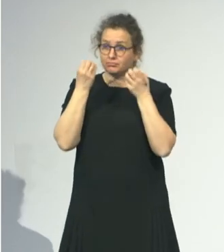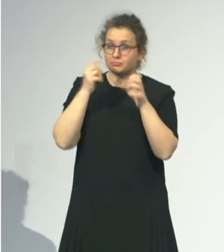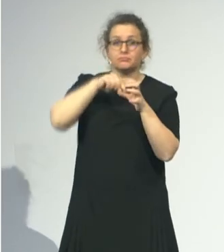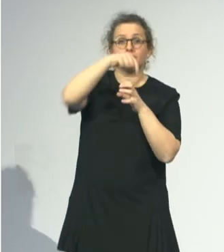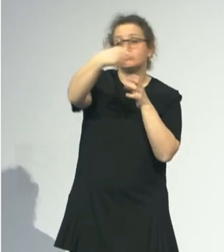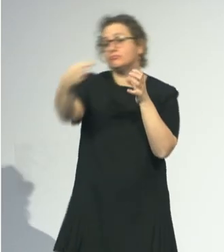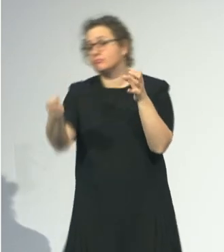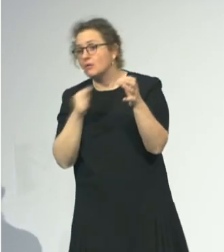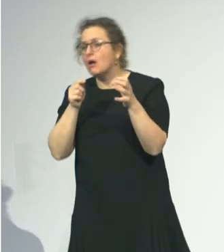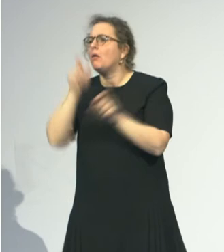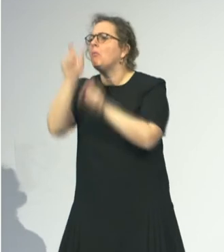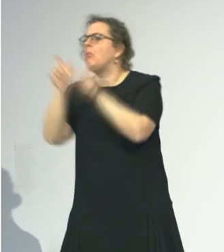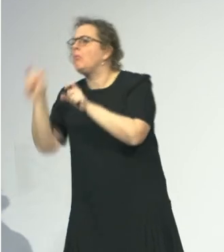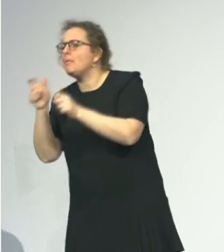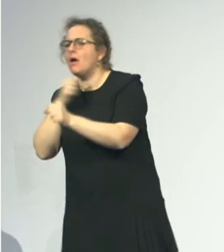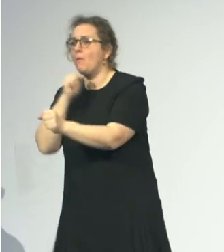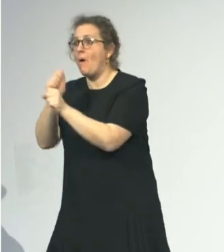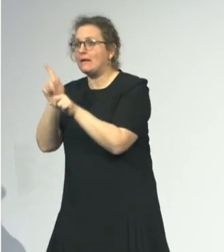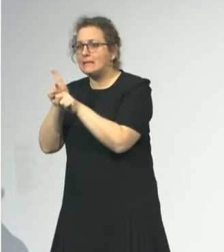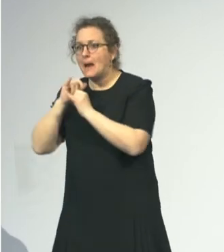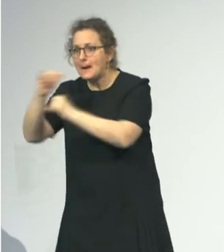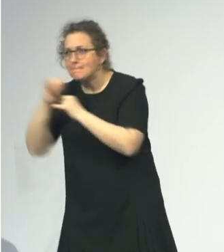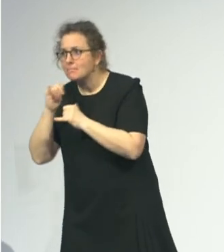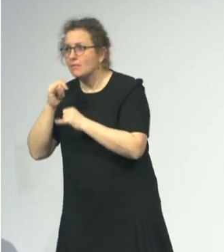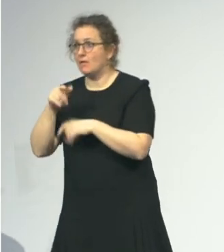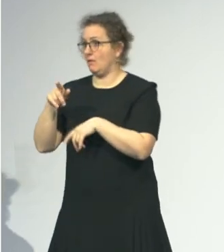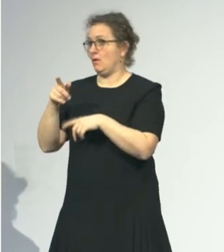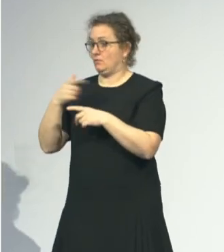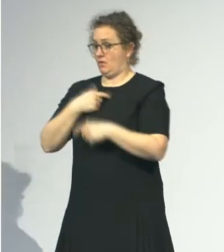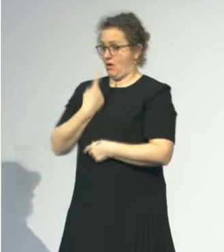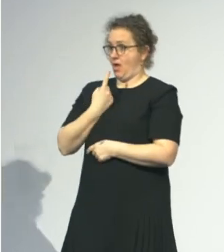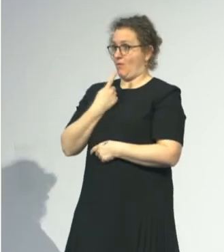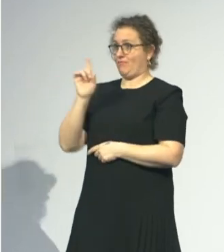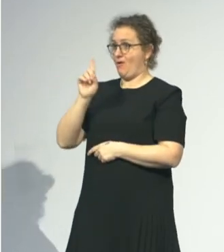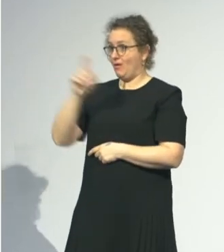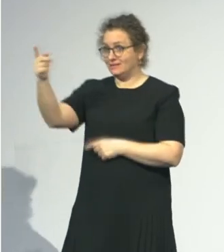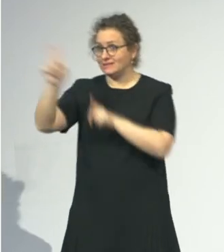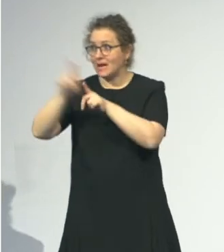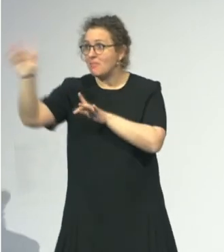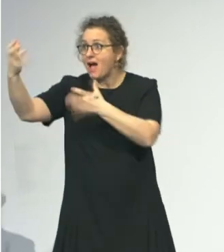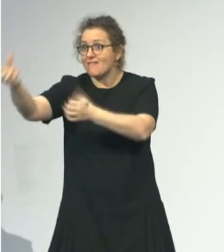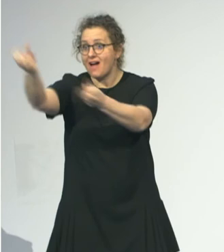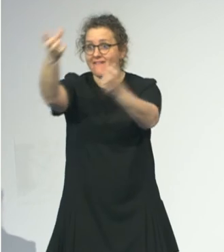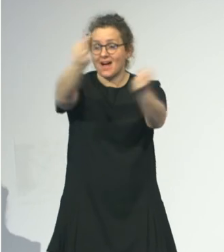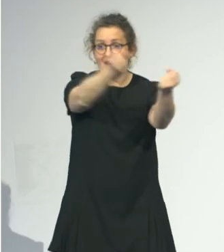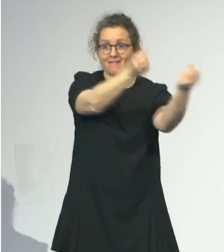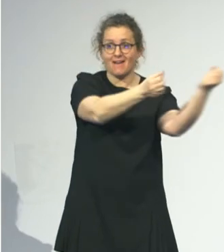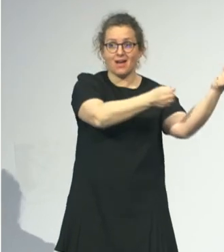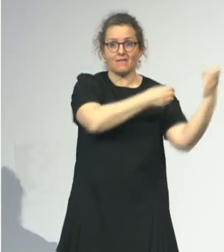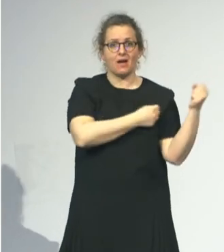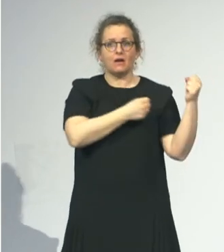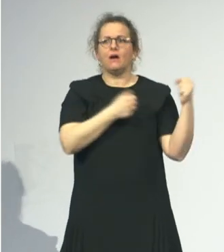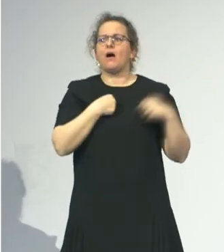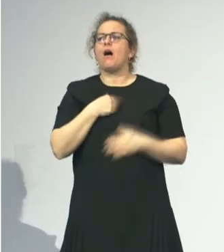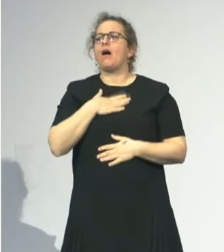my loneliness is become better. Yeah. And for us coming to the Zero